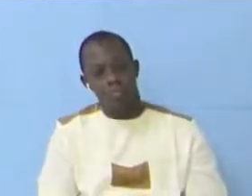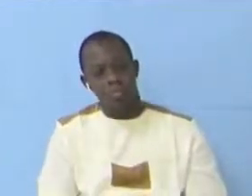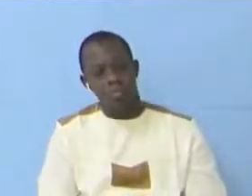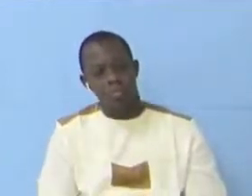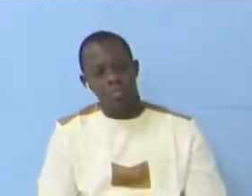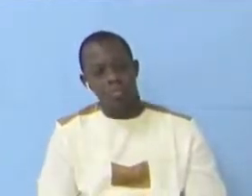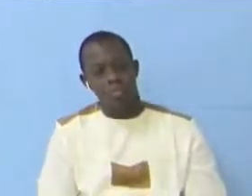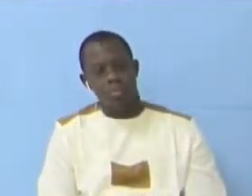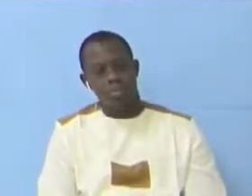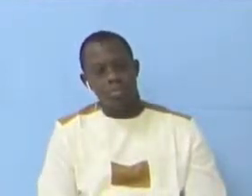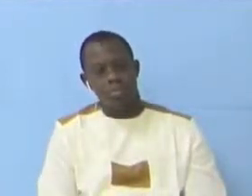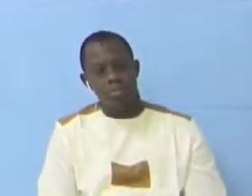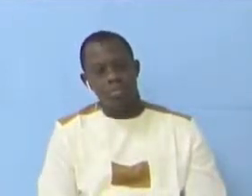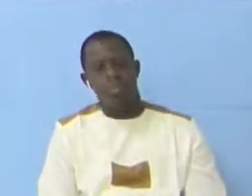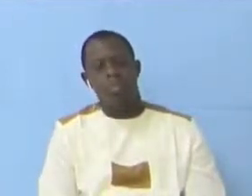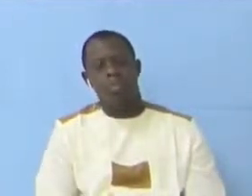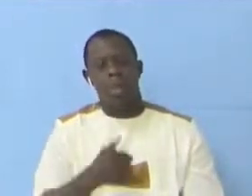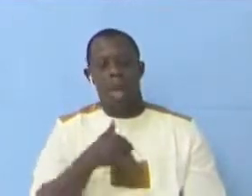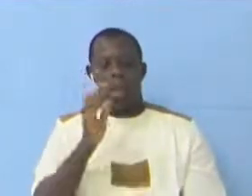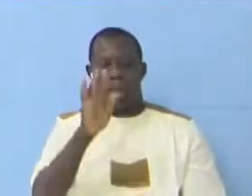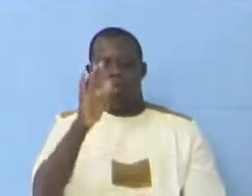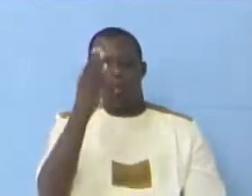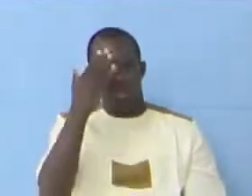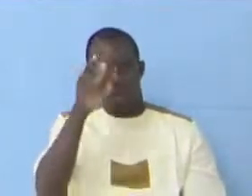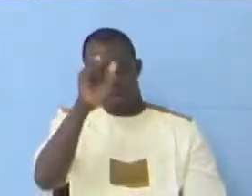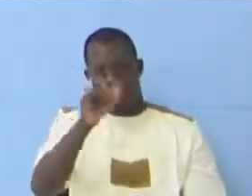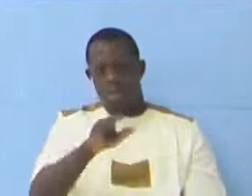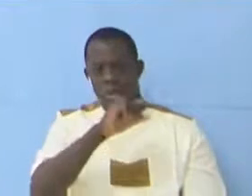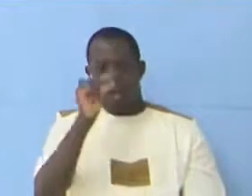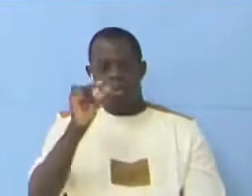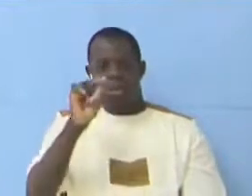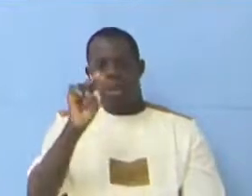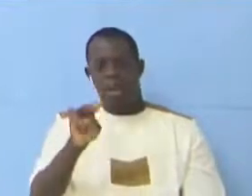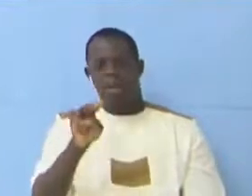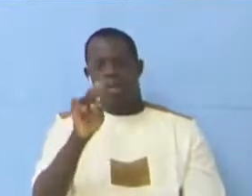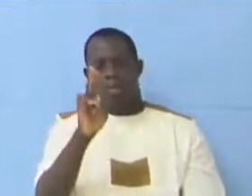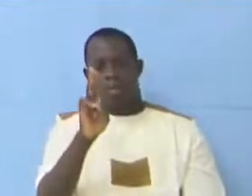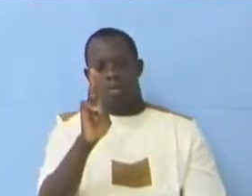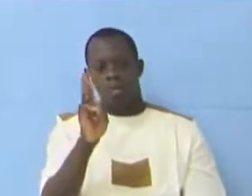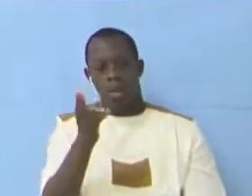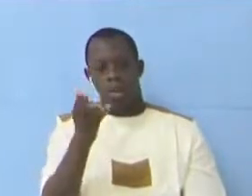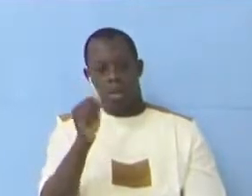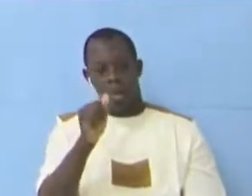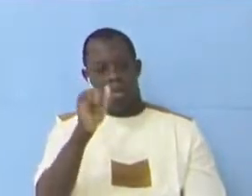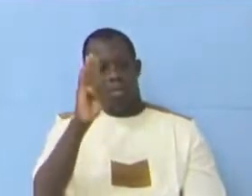mu wax ne ñu bàyyi. I later knew him to be Noah Baji, Lieutenant Noah Baji. gannaaw loolu